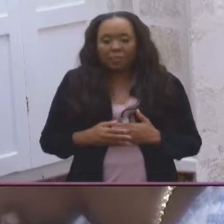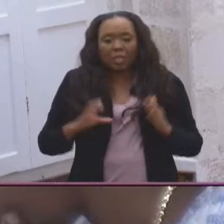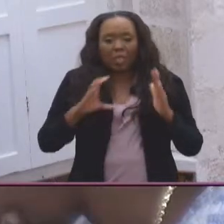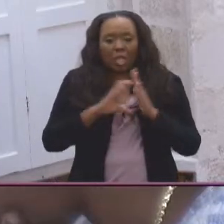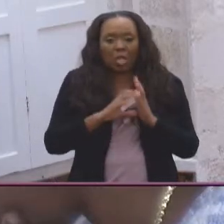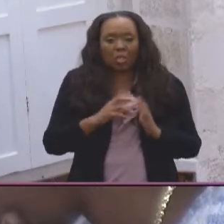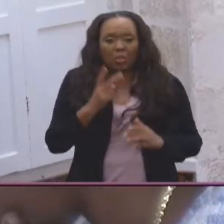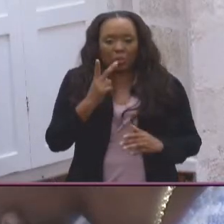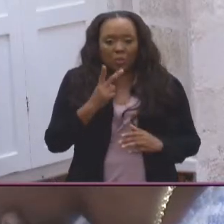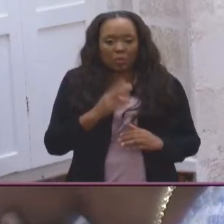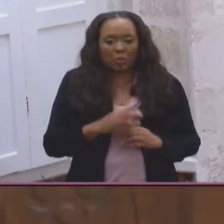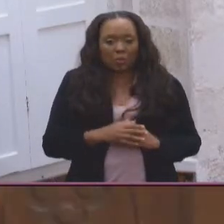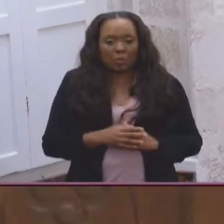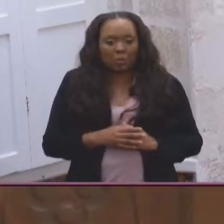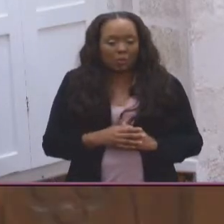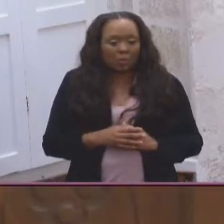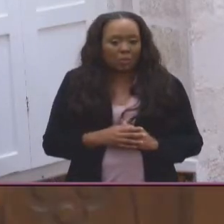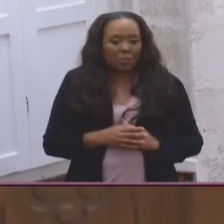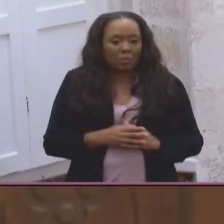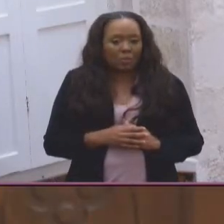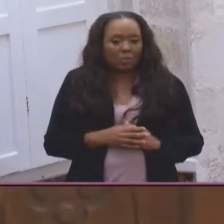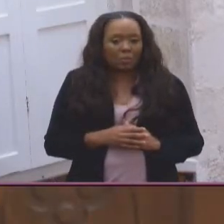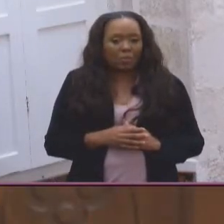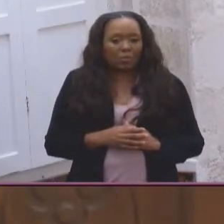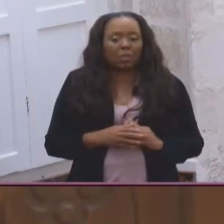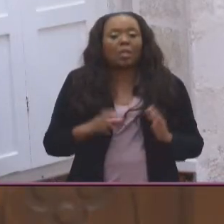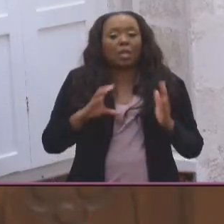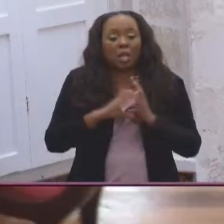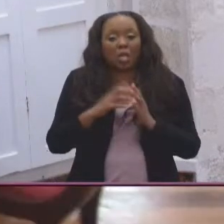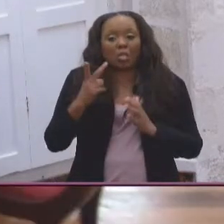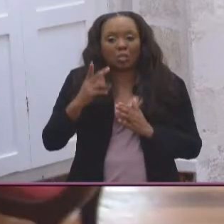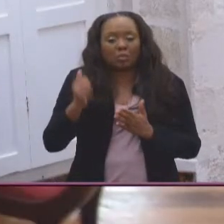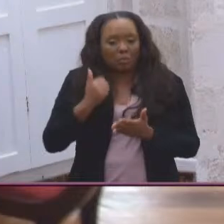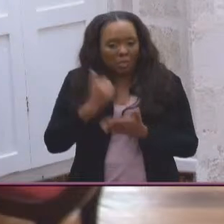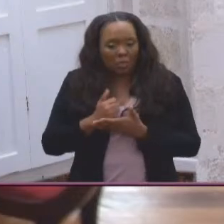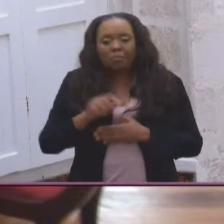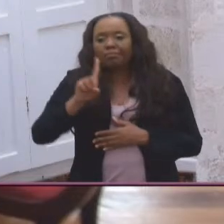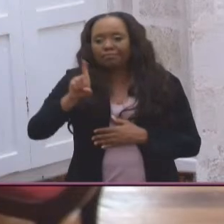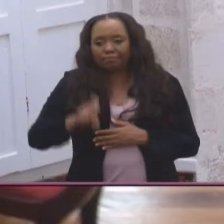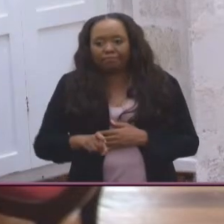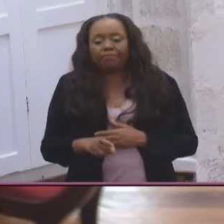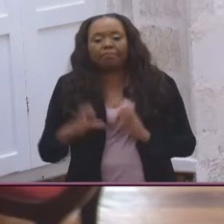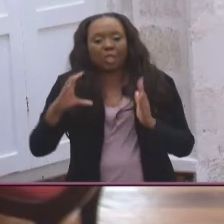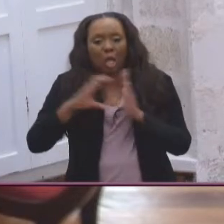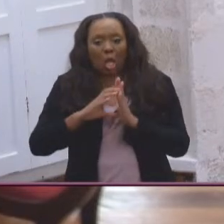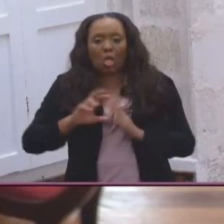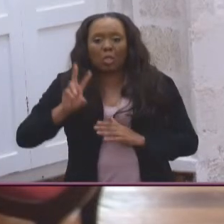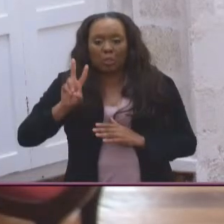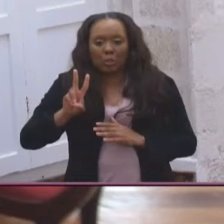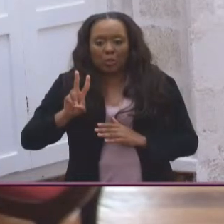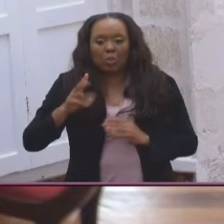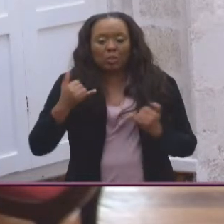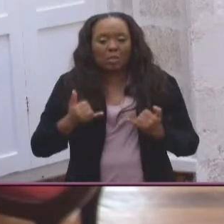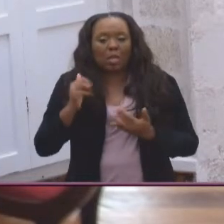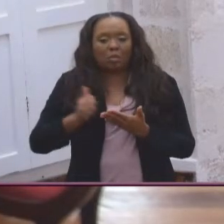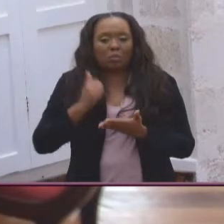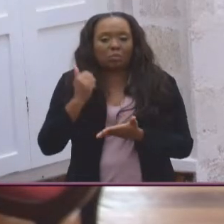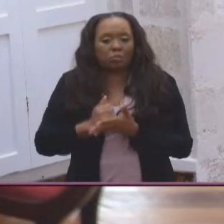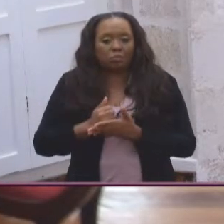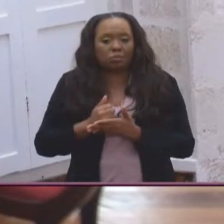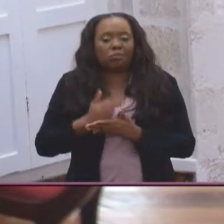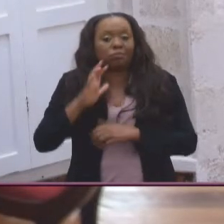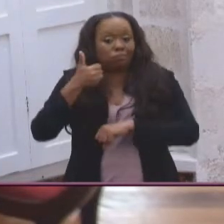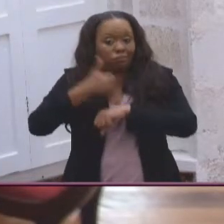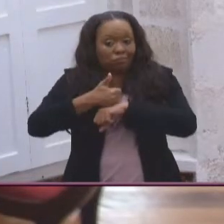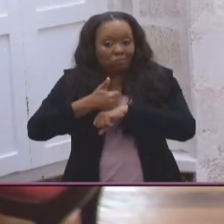2. Madam Chair, I beg to move that clause 2 stand part. The question is that clause 2 do now stand part.